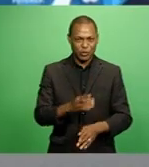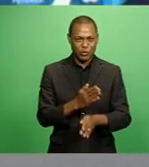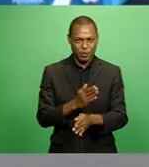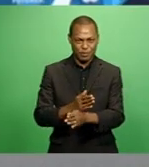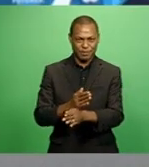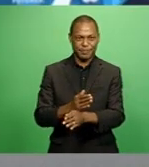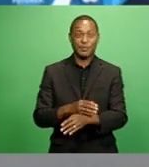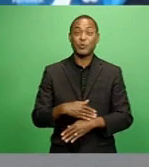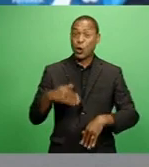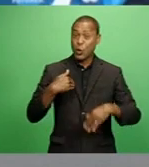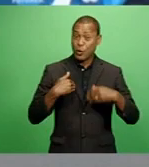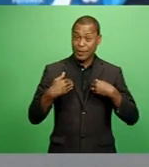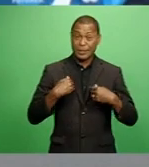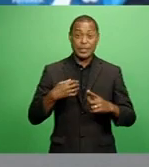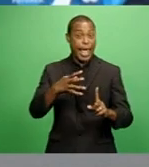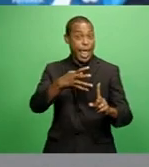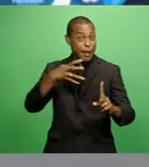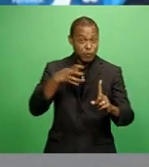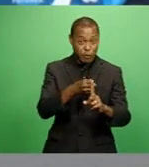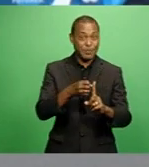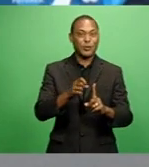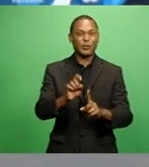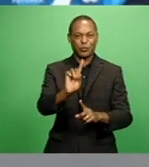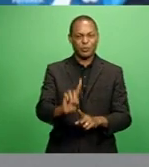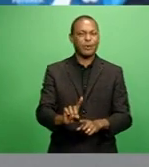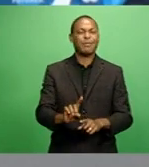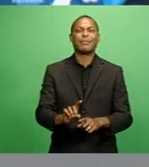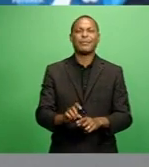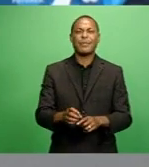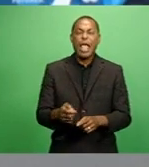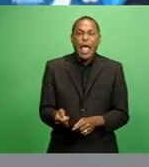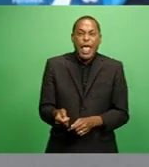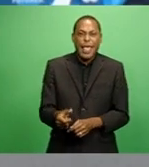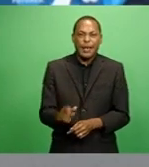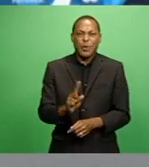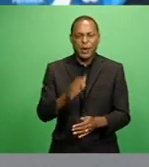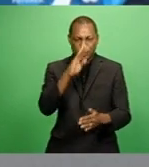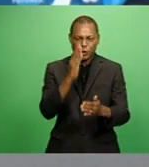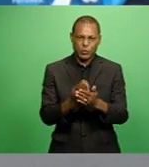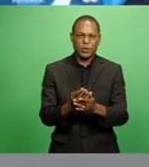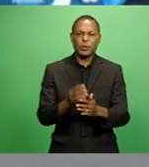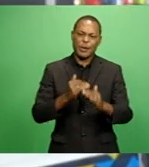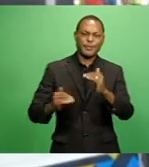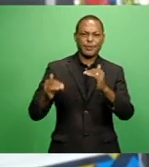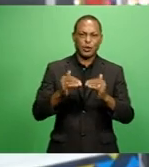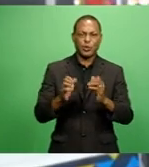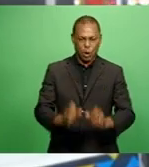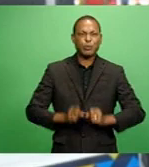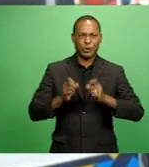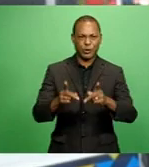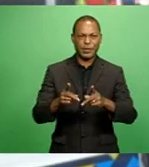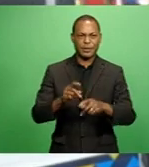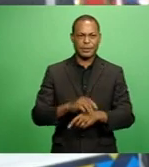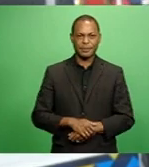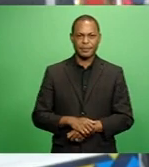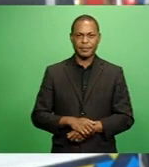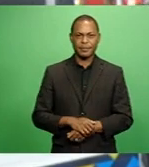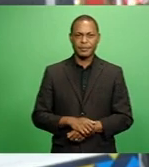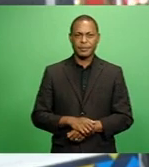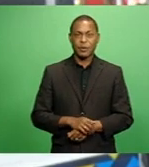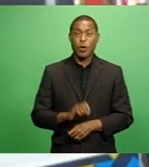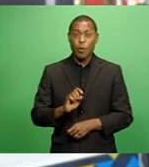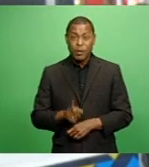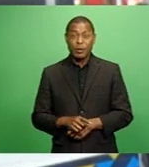also started their enrollment campaign early to ensure all students are given equal opportunities. For semester 1